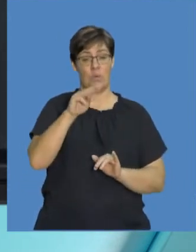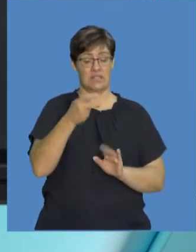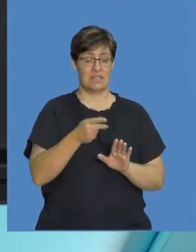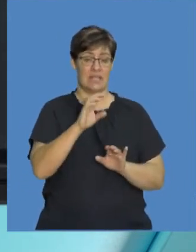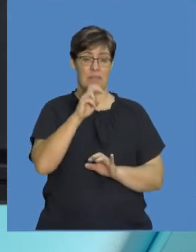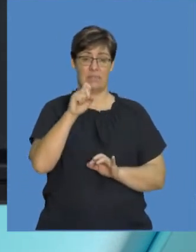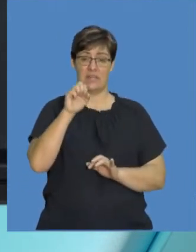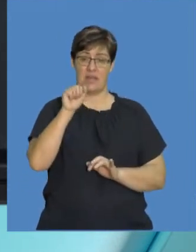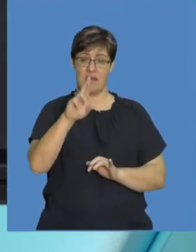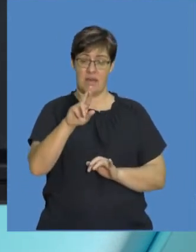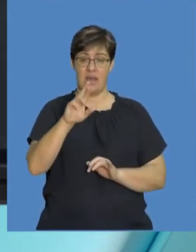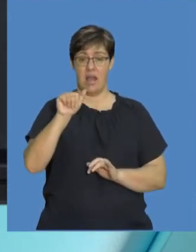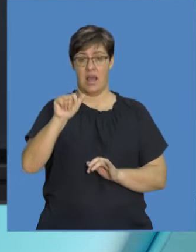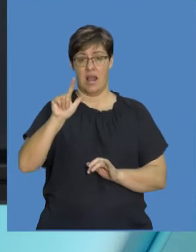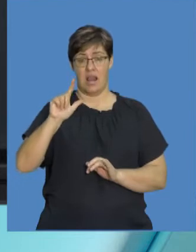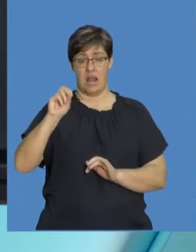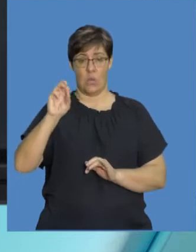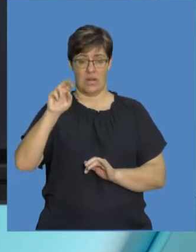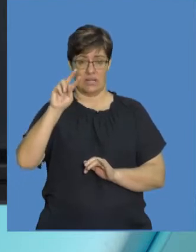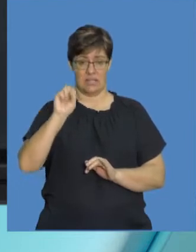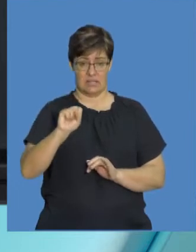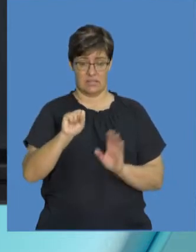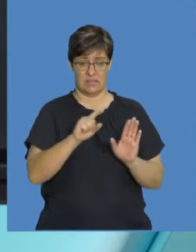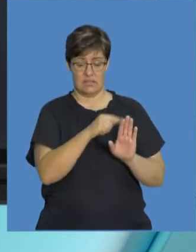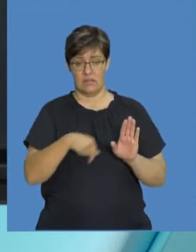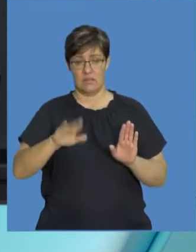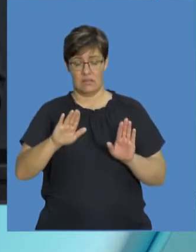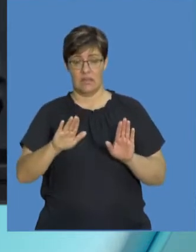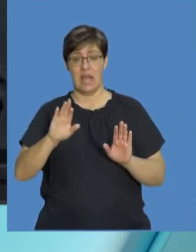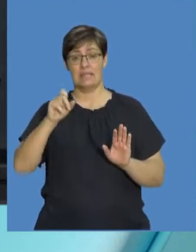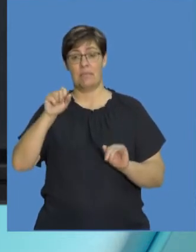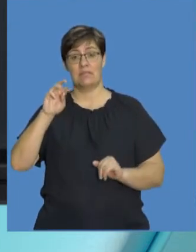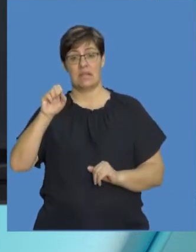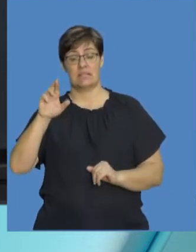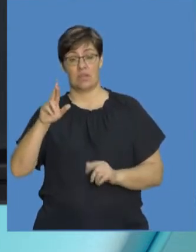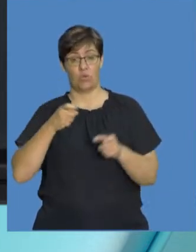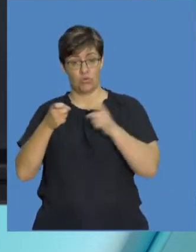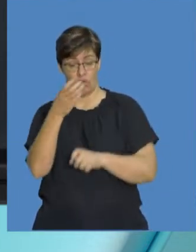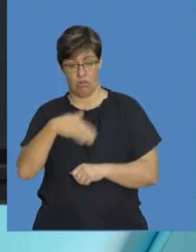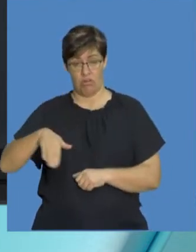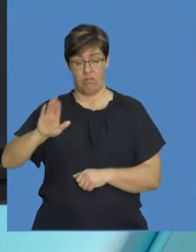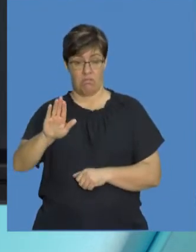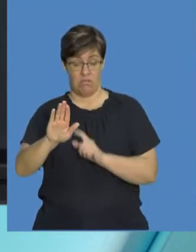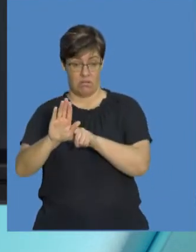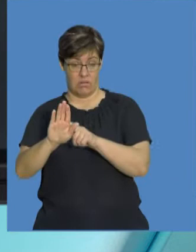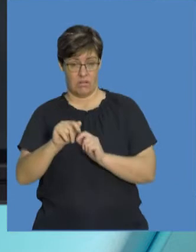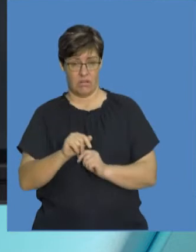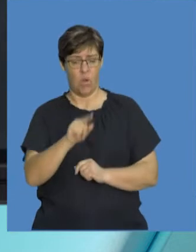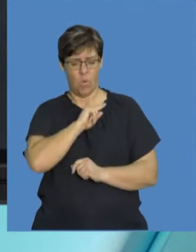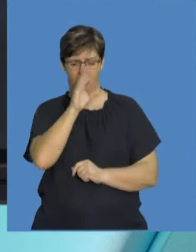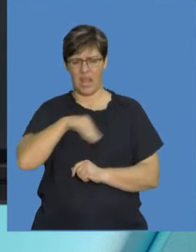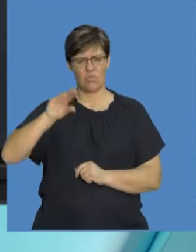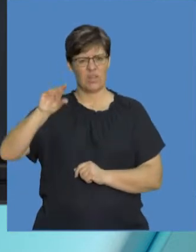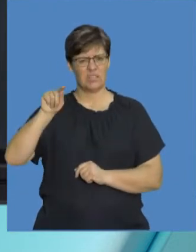allowances, right? And you credit debtors' control, okay? The reason